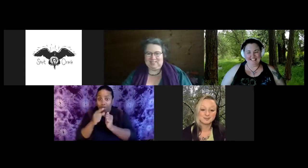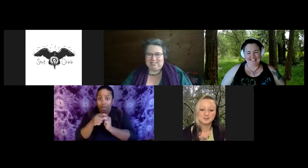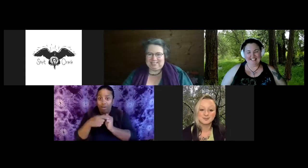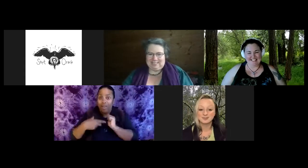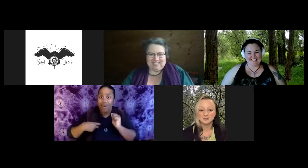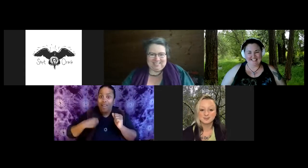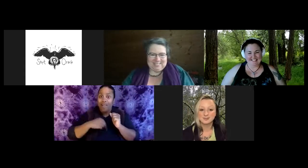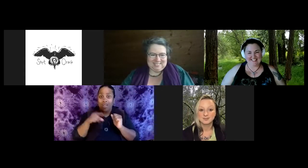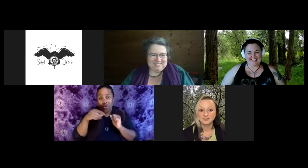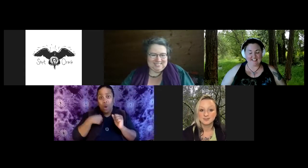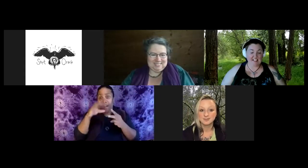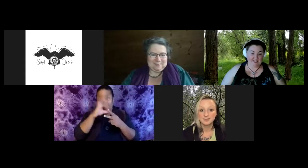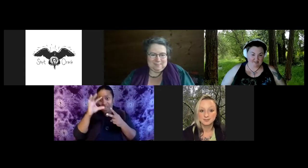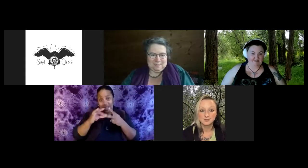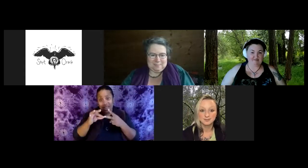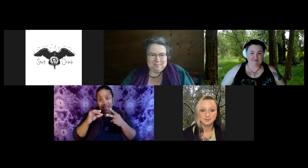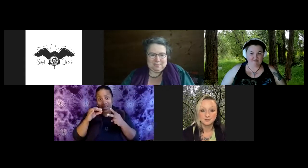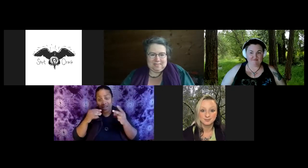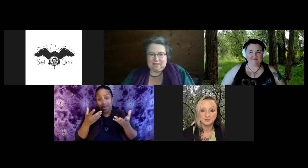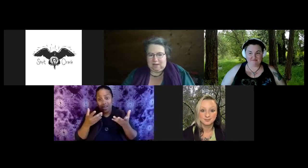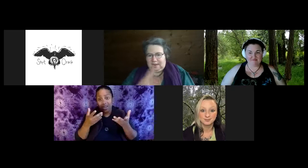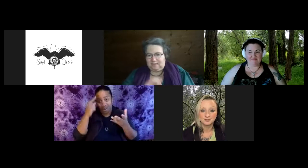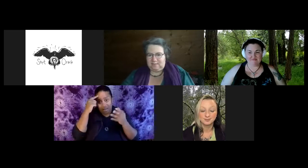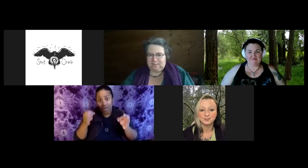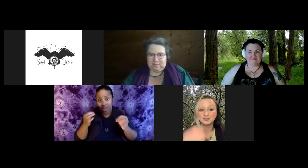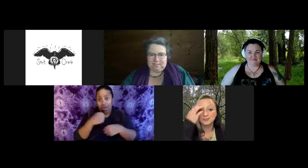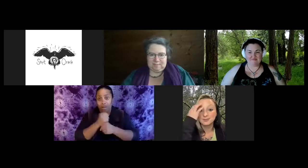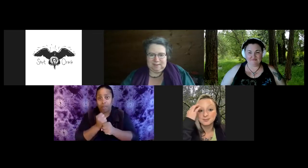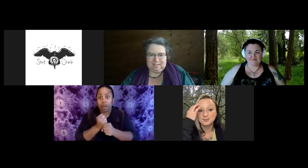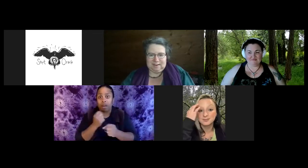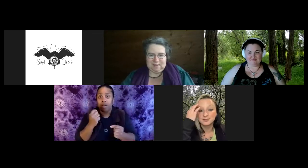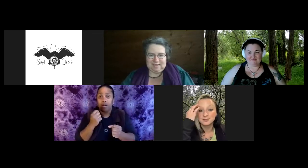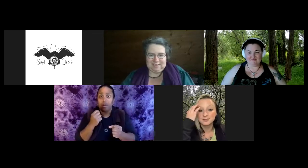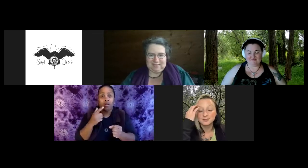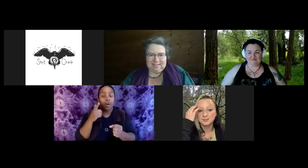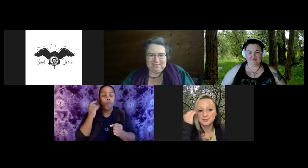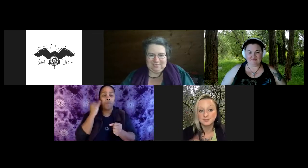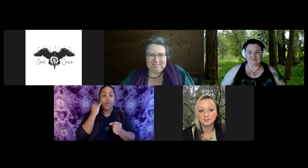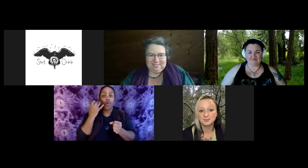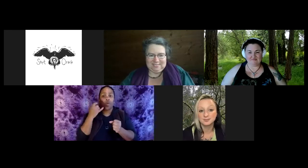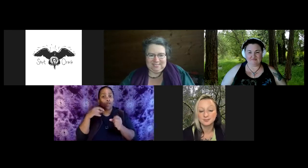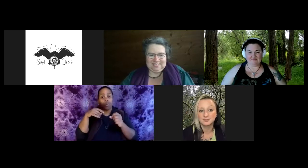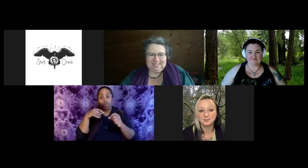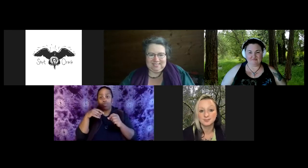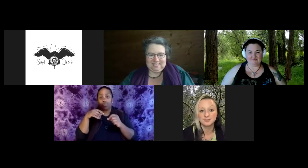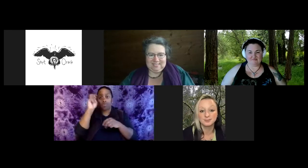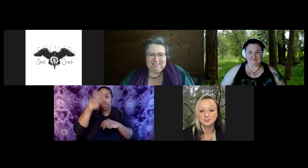You have choices in all this. Yeah, go ahead. Any of you that want to jump in and share about that, go ahead.